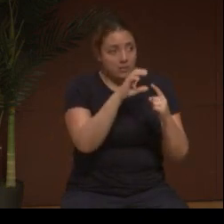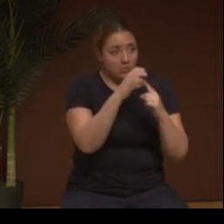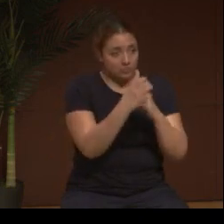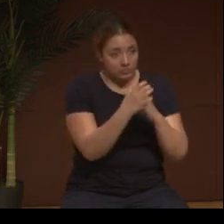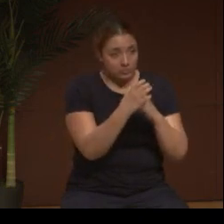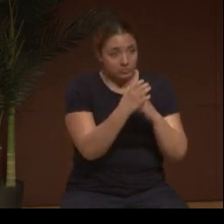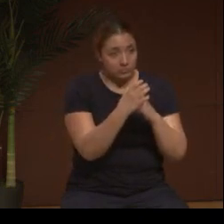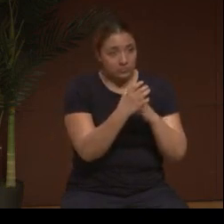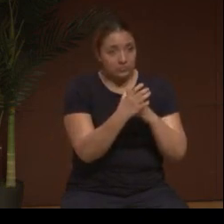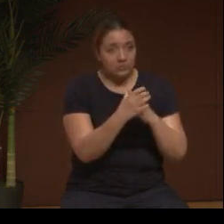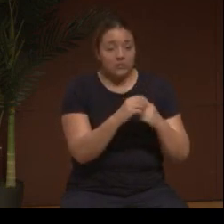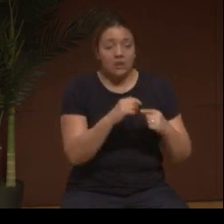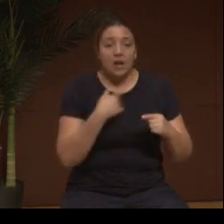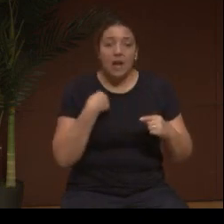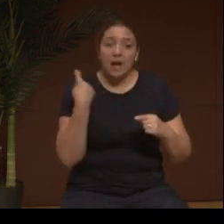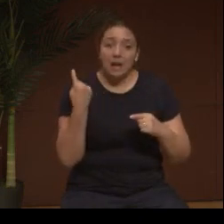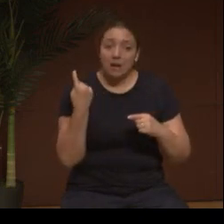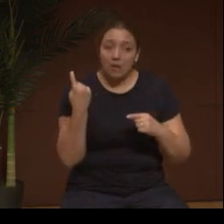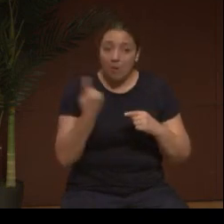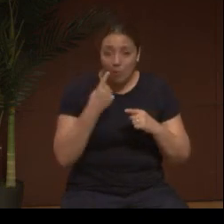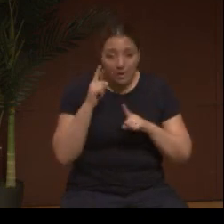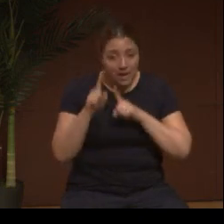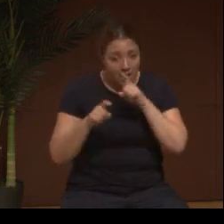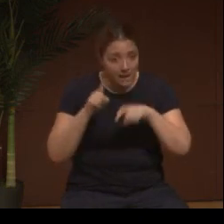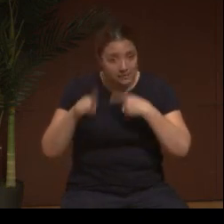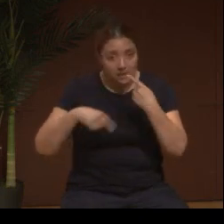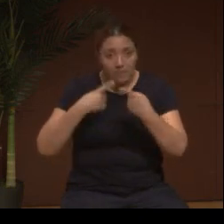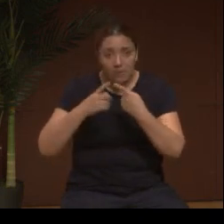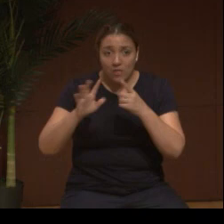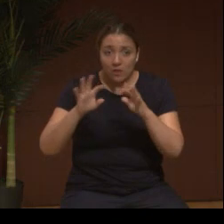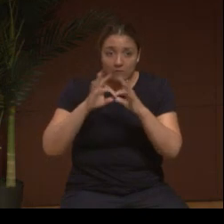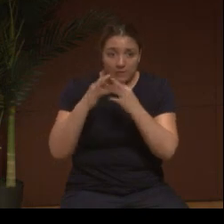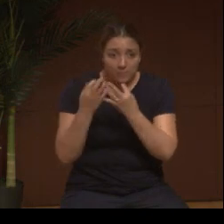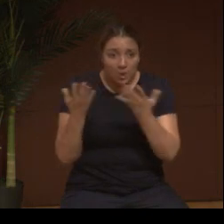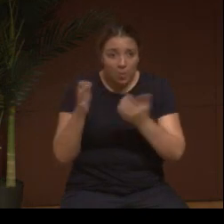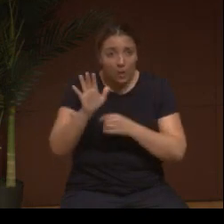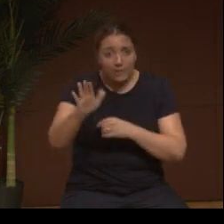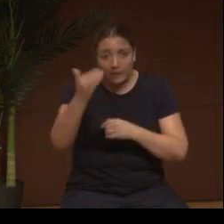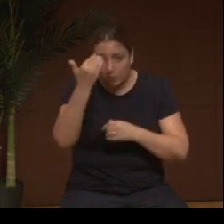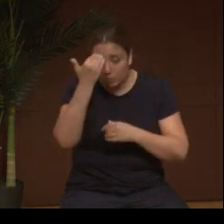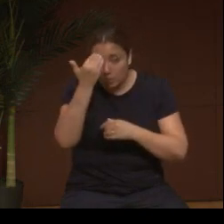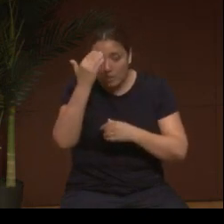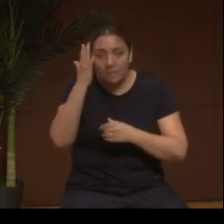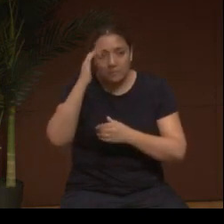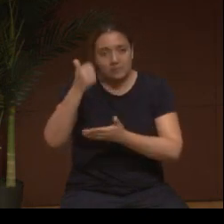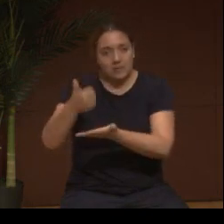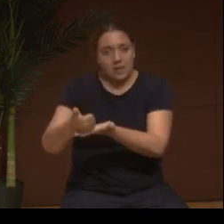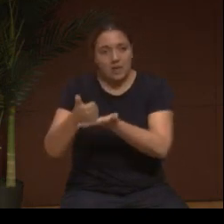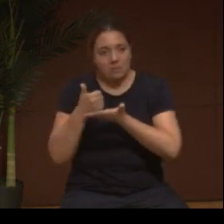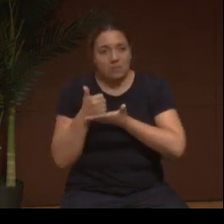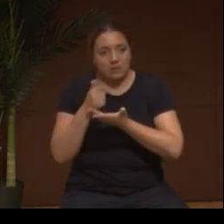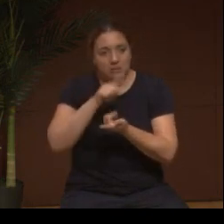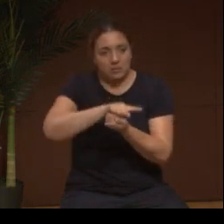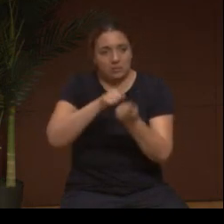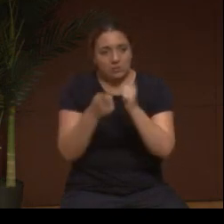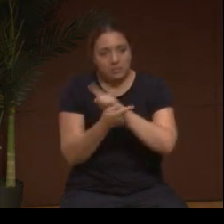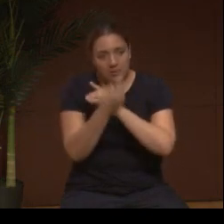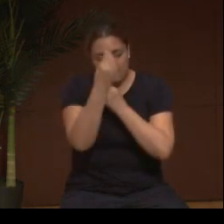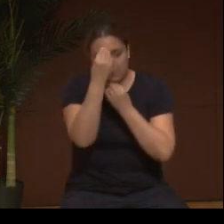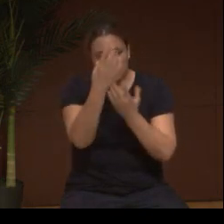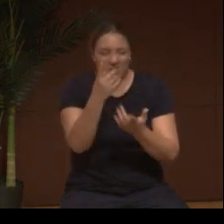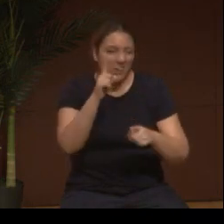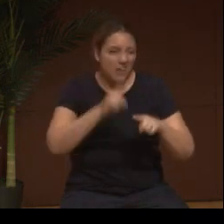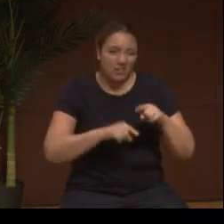I also ask people about their families. I ask them about their knowledge because that really helps to interpret the data. Okay, I can't just look at, you know, the